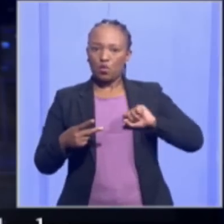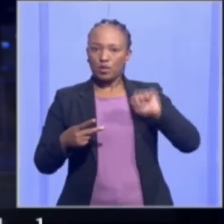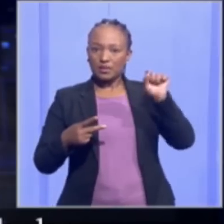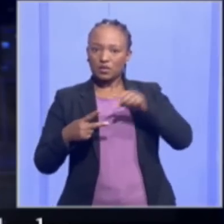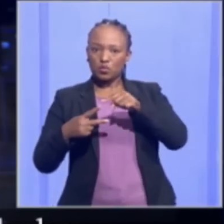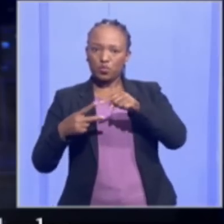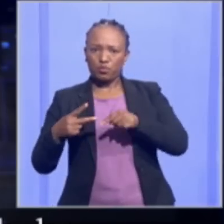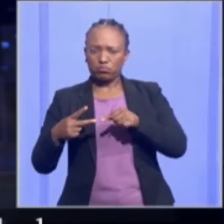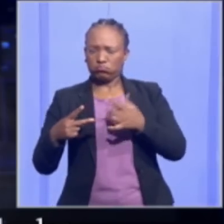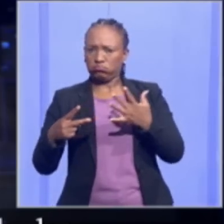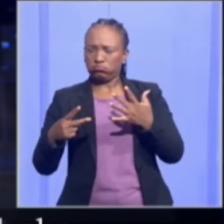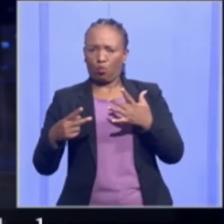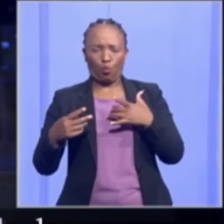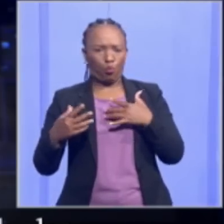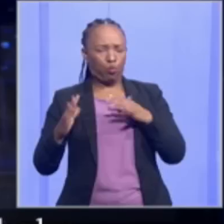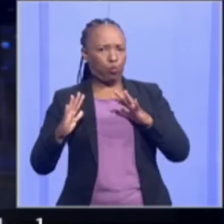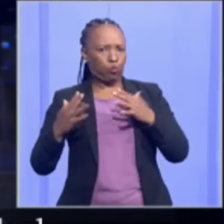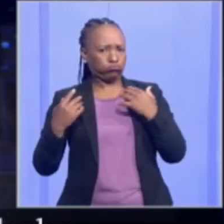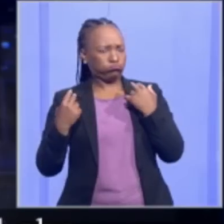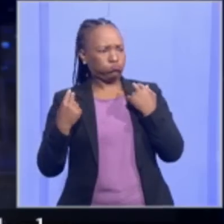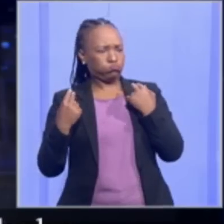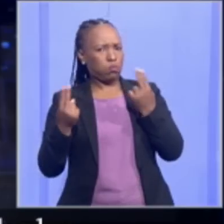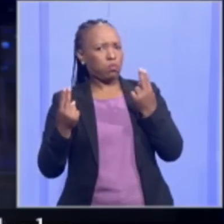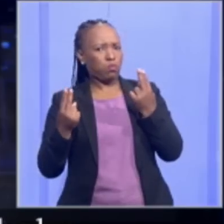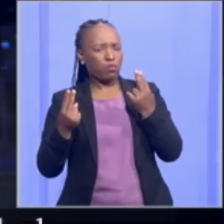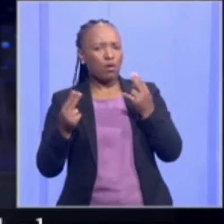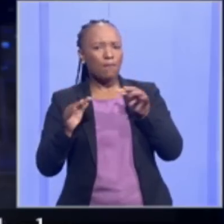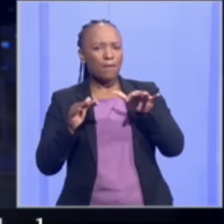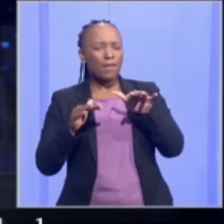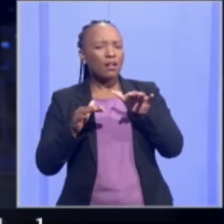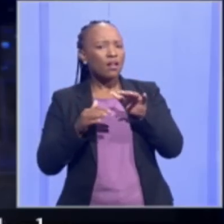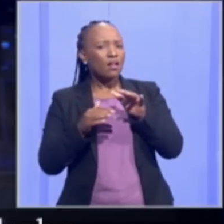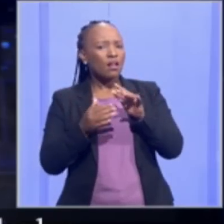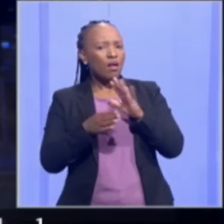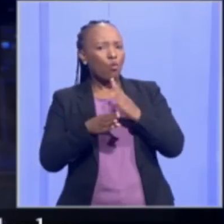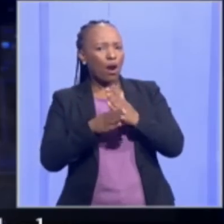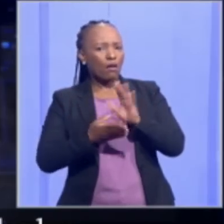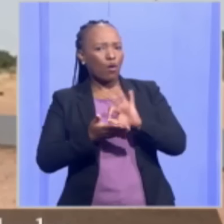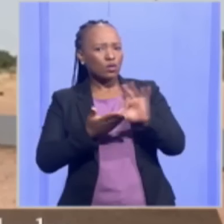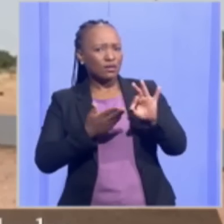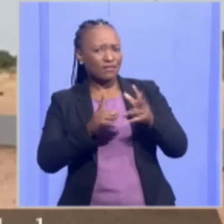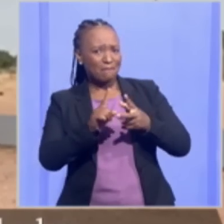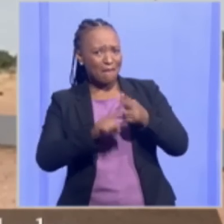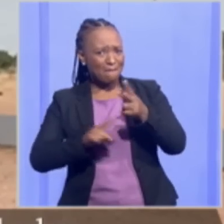ho fediswa ha dikontraka tsa basebetsi ba setjhaba.